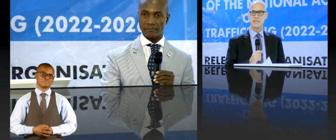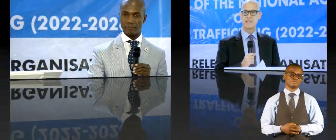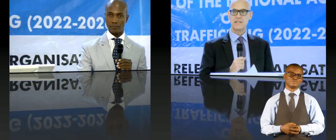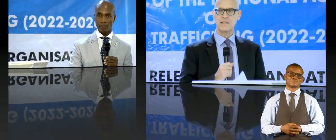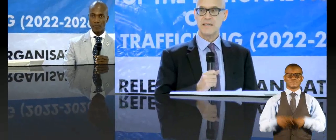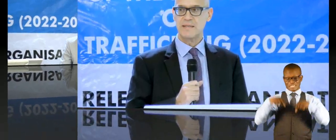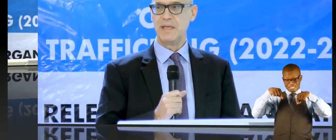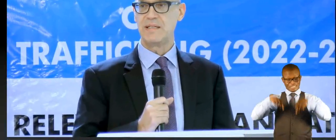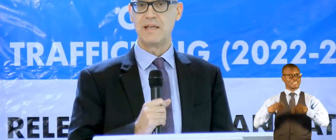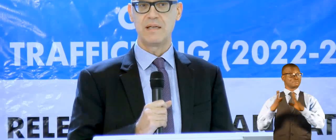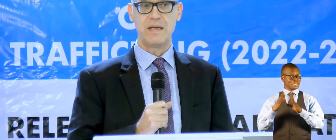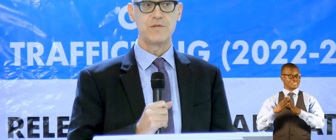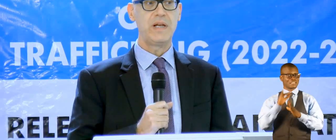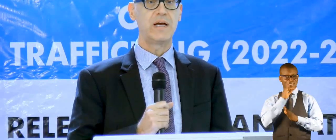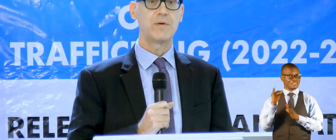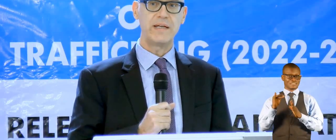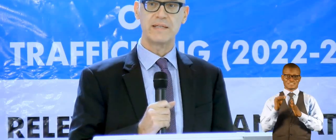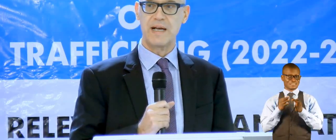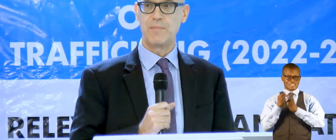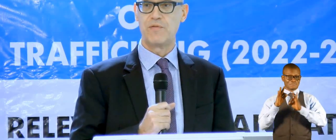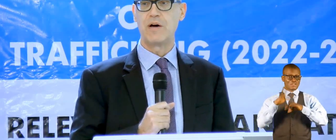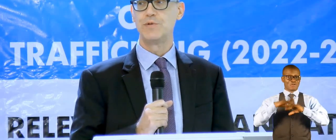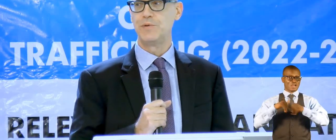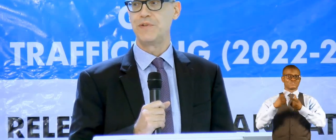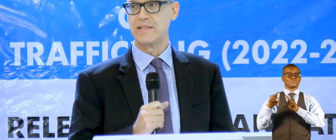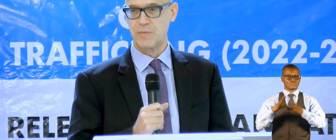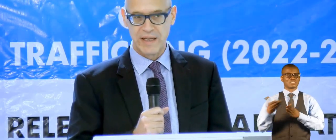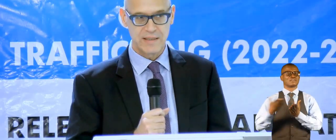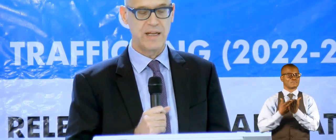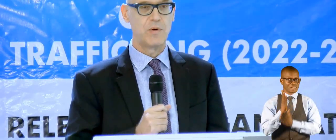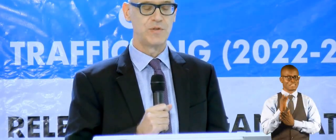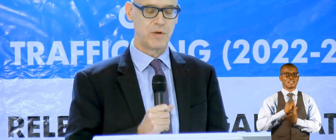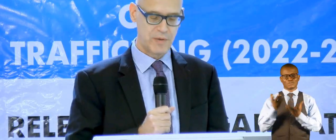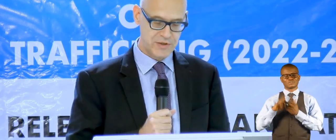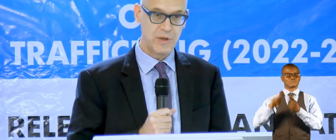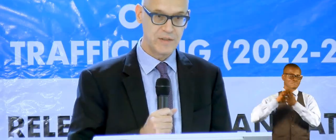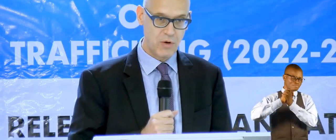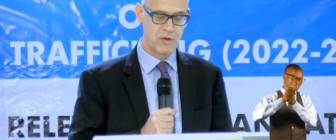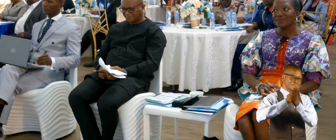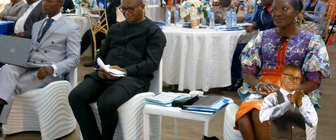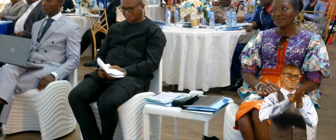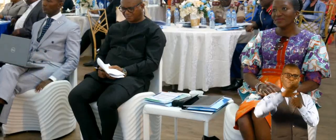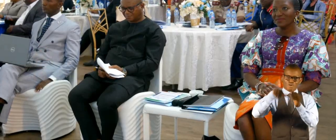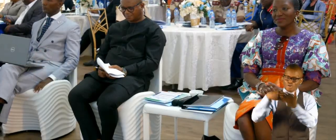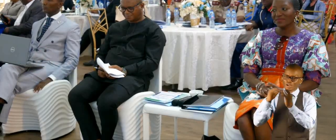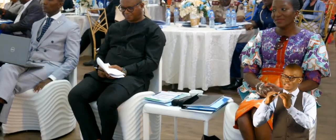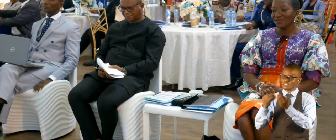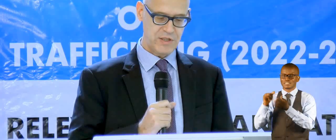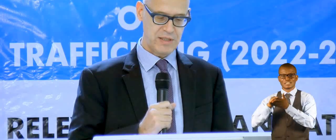project. This meeting is really a great example of how to do things right, and I want to congratulate all on